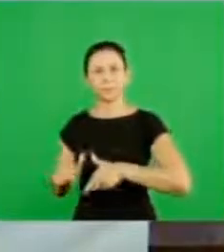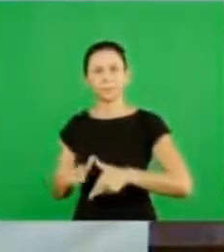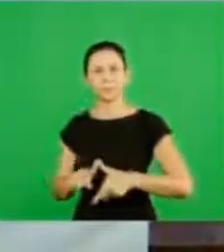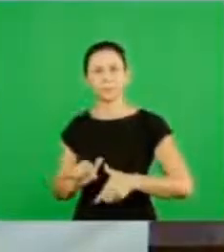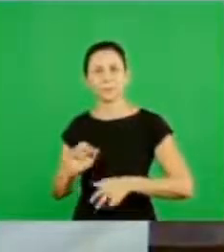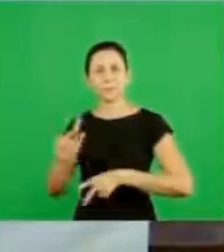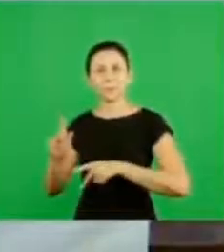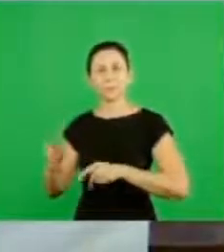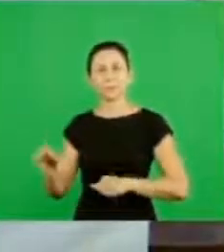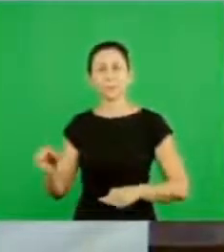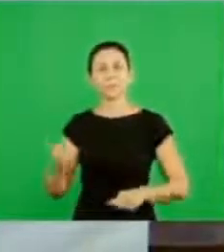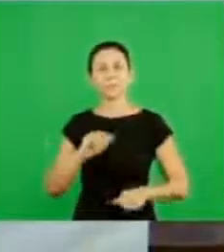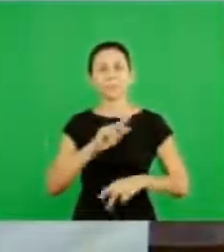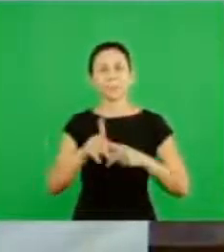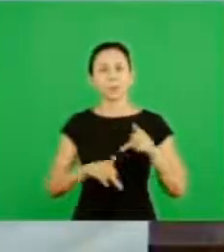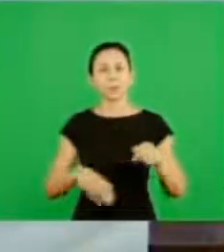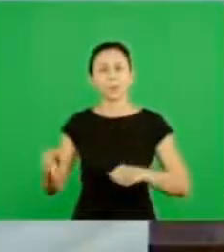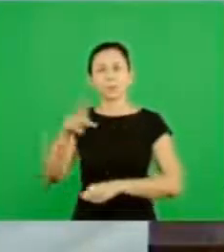has bloomed.